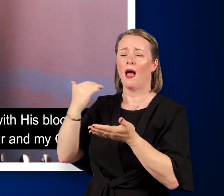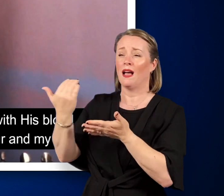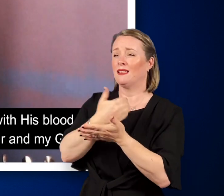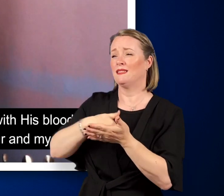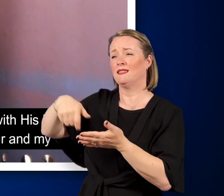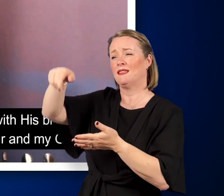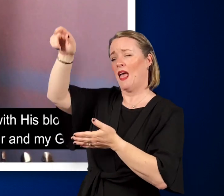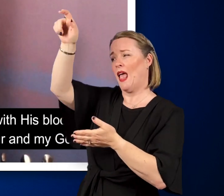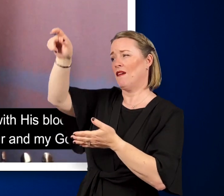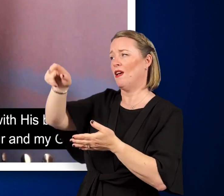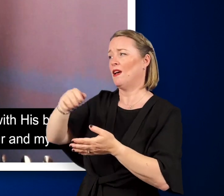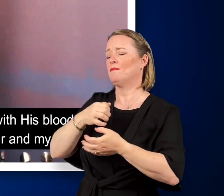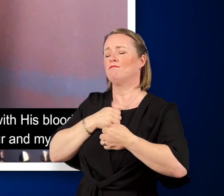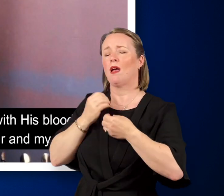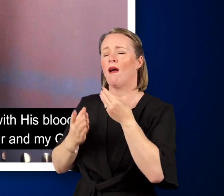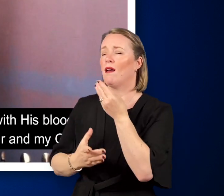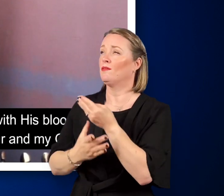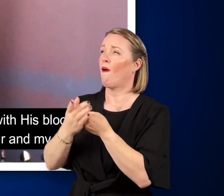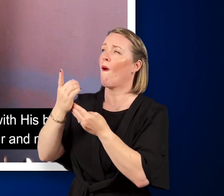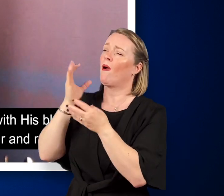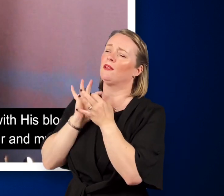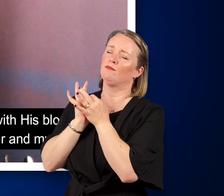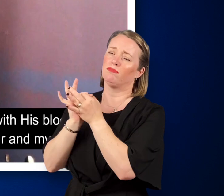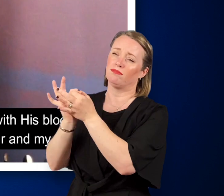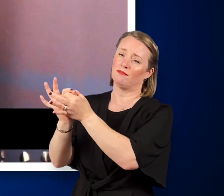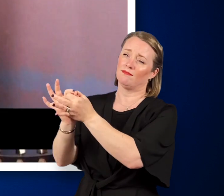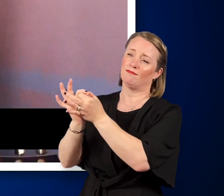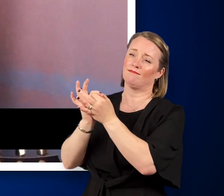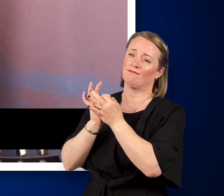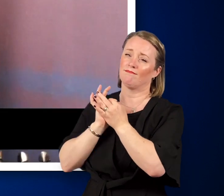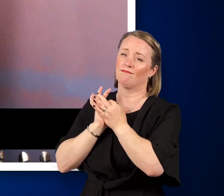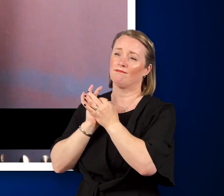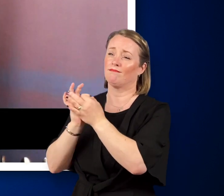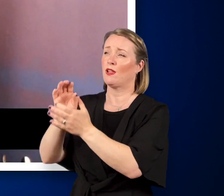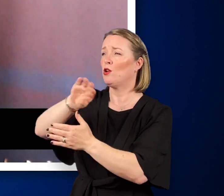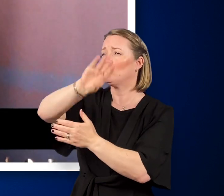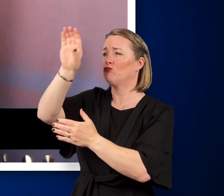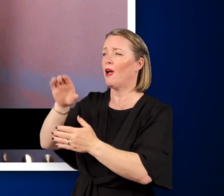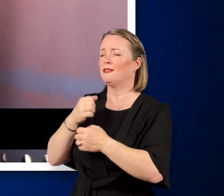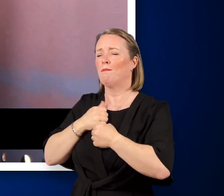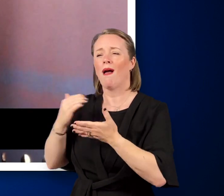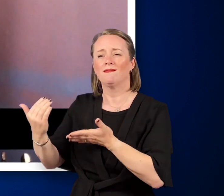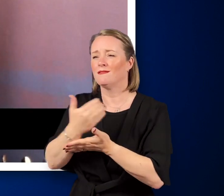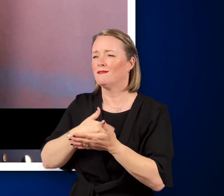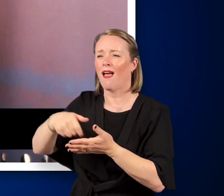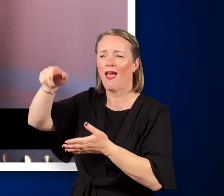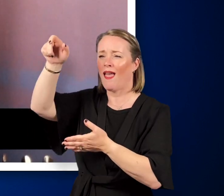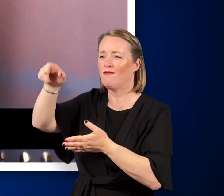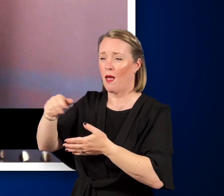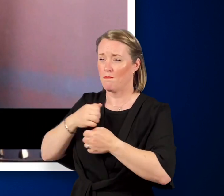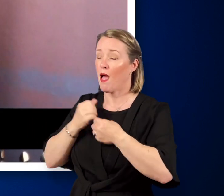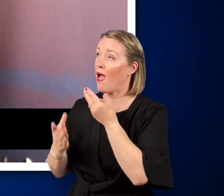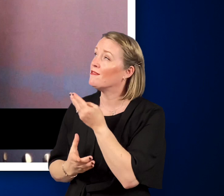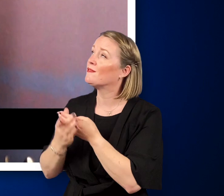with Christ my Savior and my God, with Christ my Savior